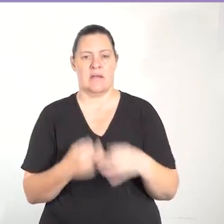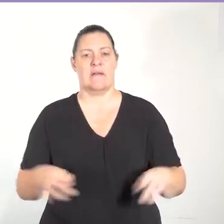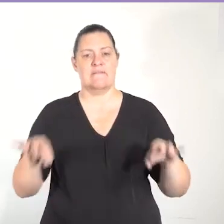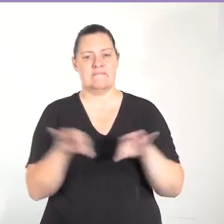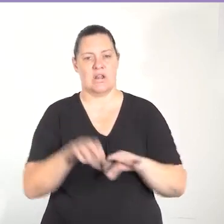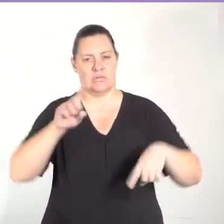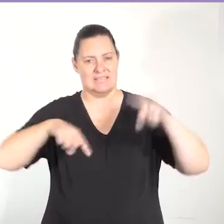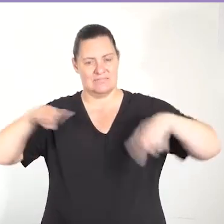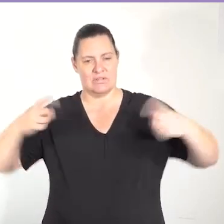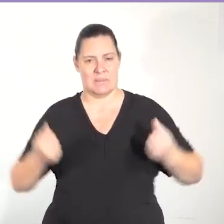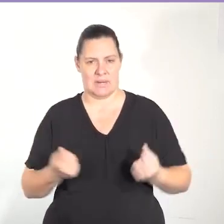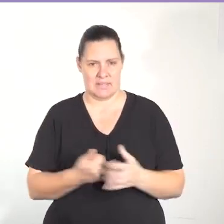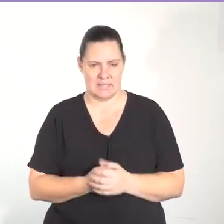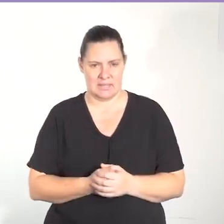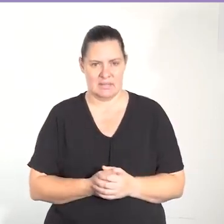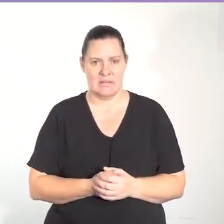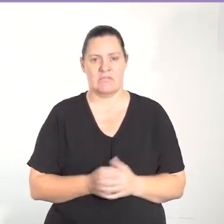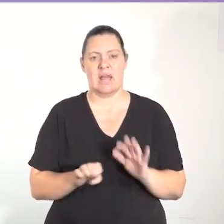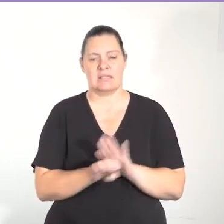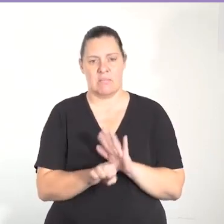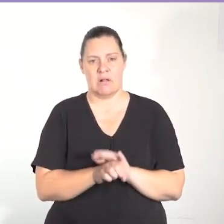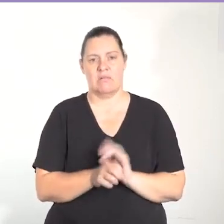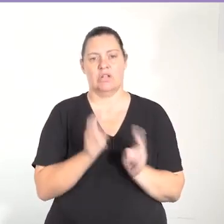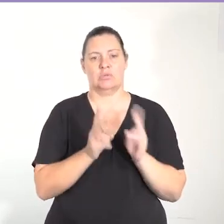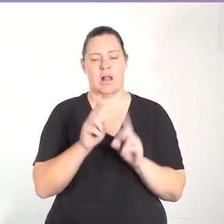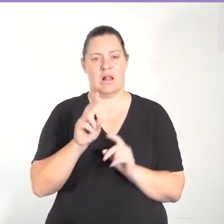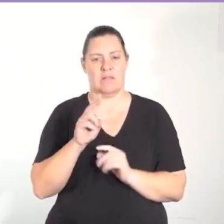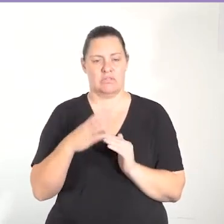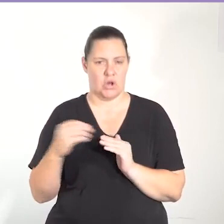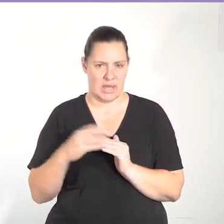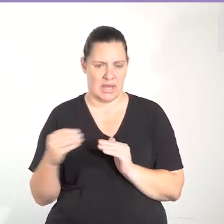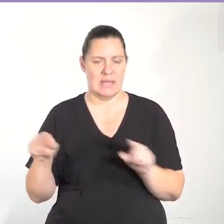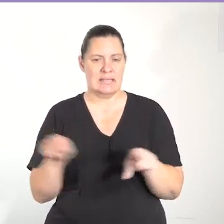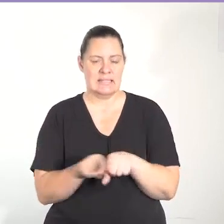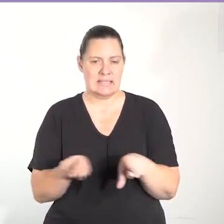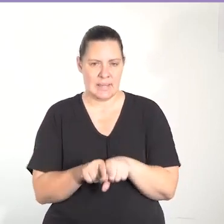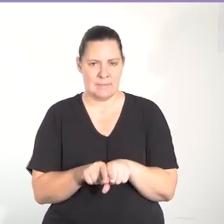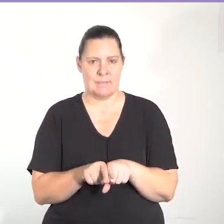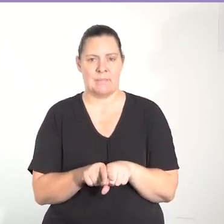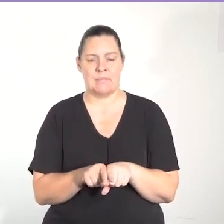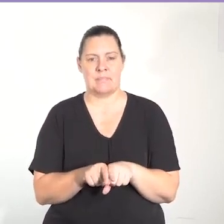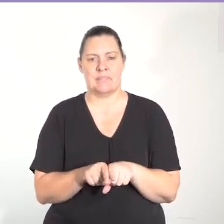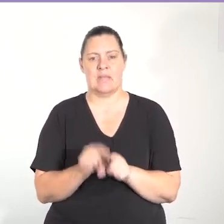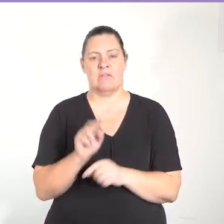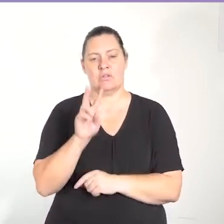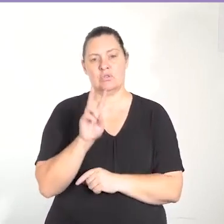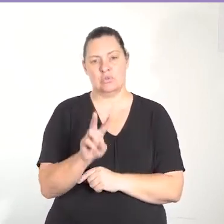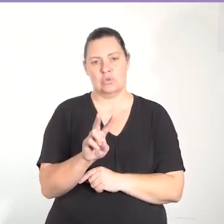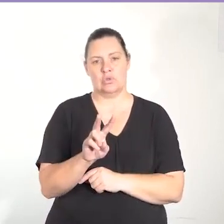the value of different amounts. For example, the value of $12 is equivalent to the value